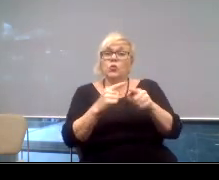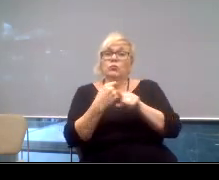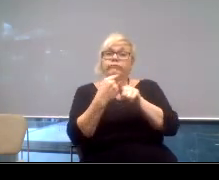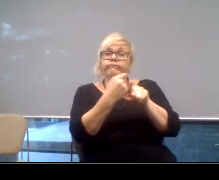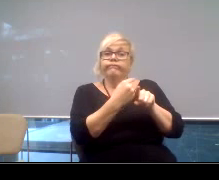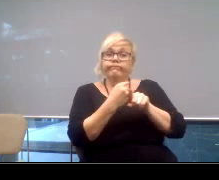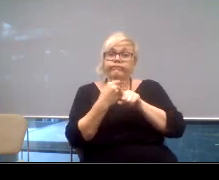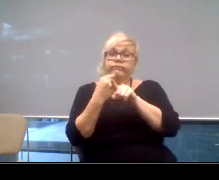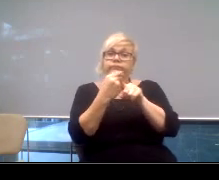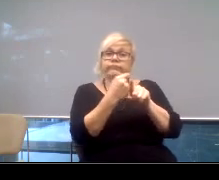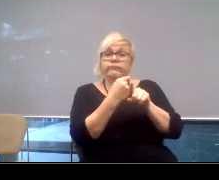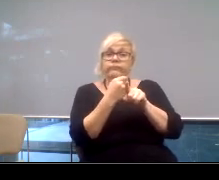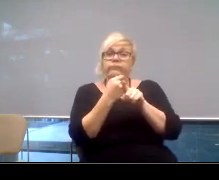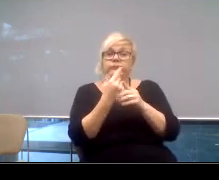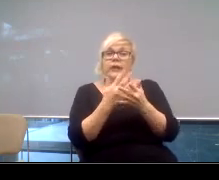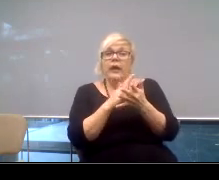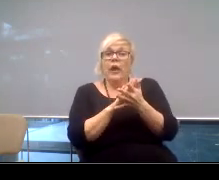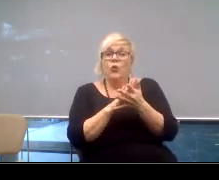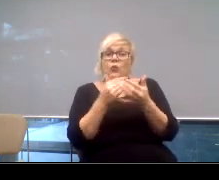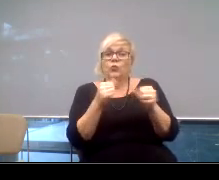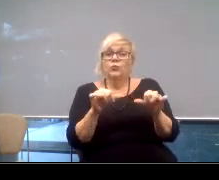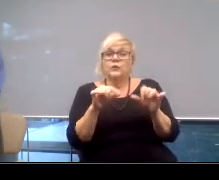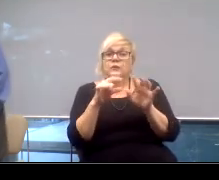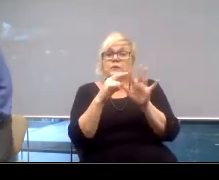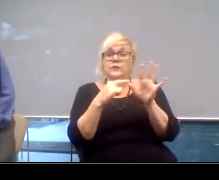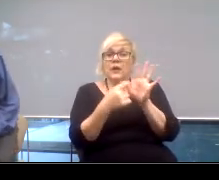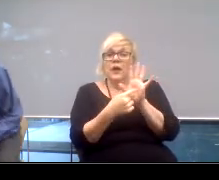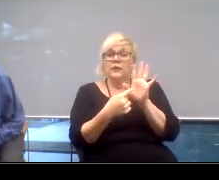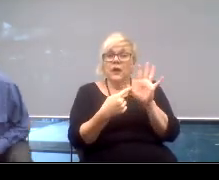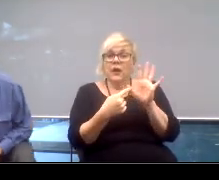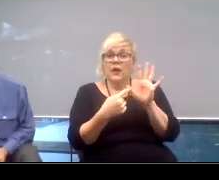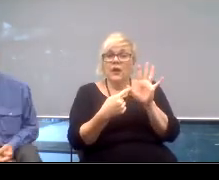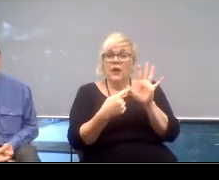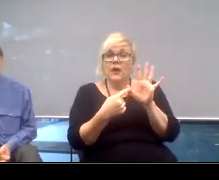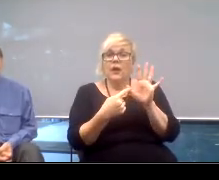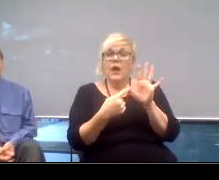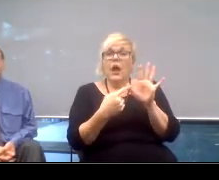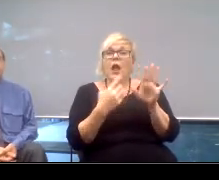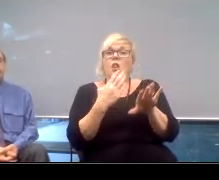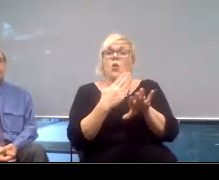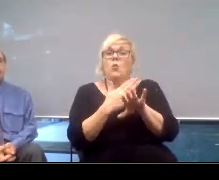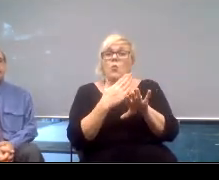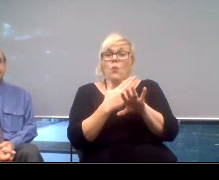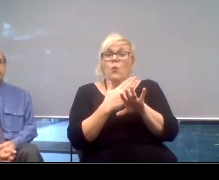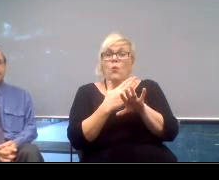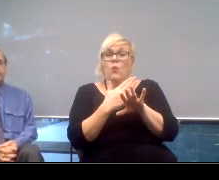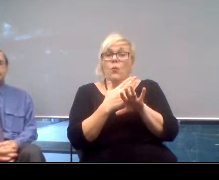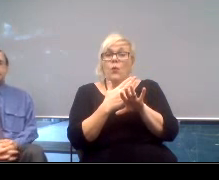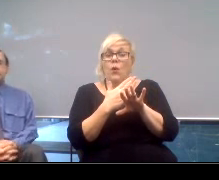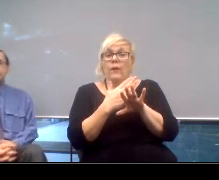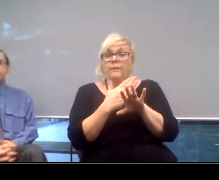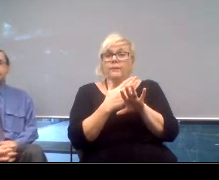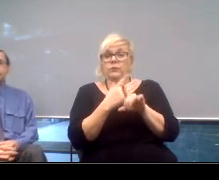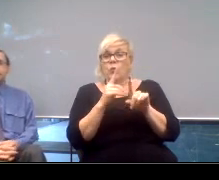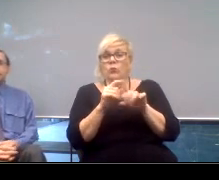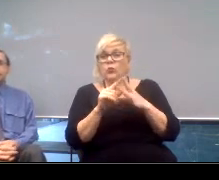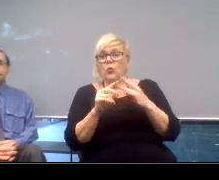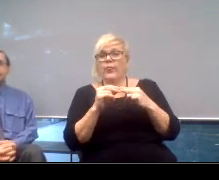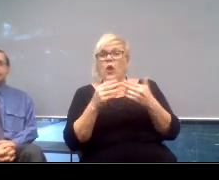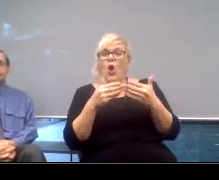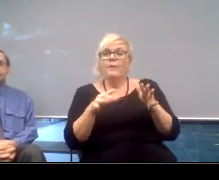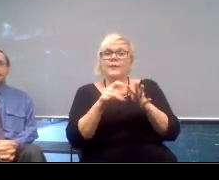the collaborative around the use of data, and particularly the work that we're doing in terms of open data and data